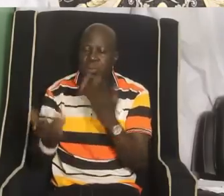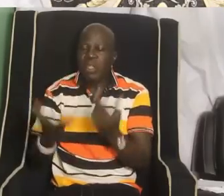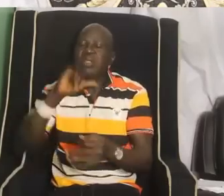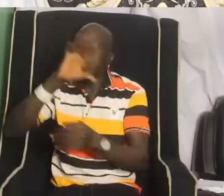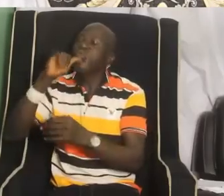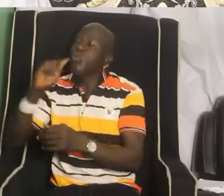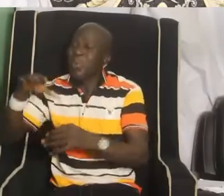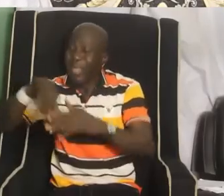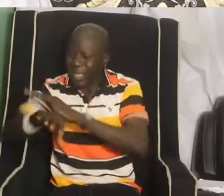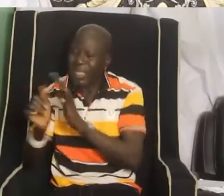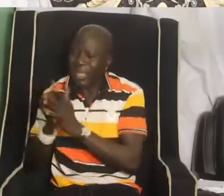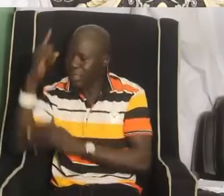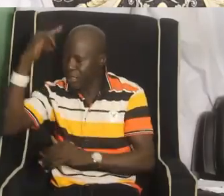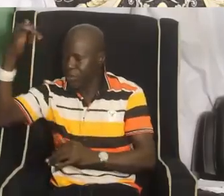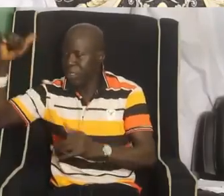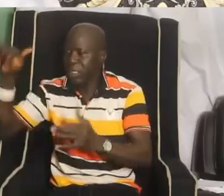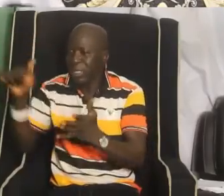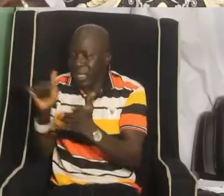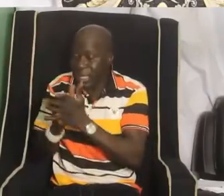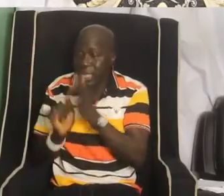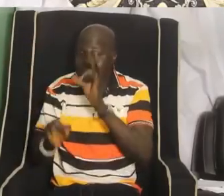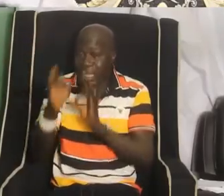It's a woman that dreamt this kind of dream.